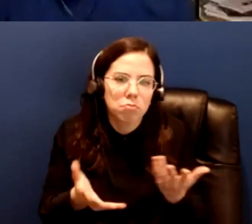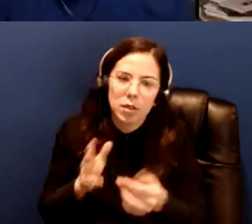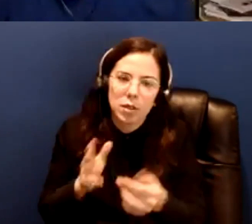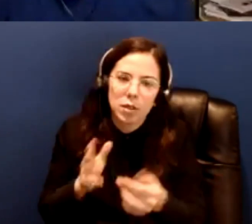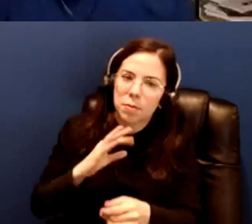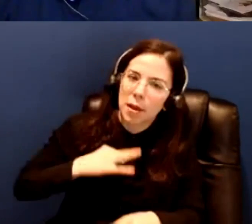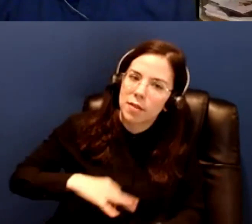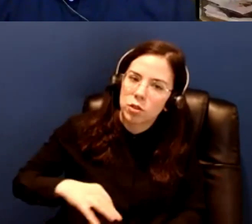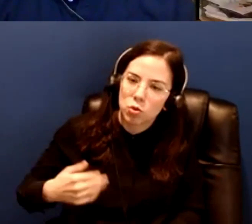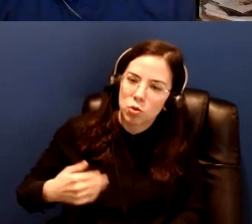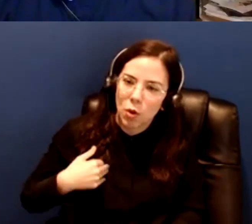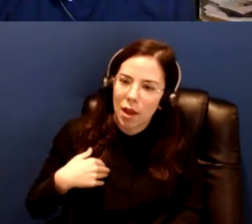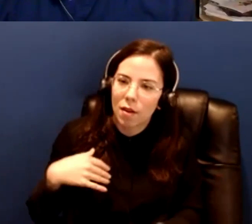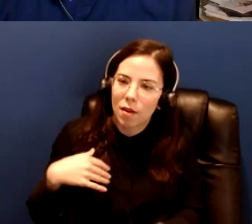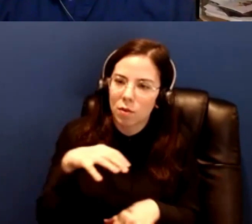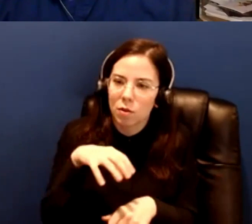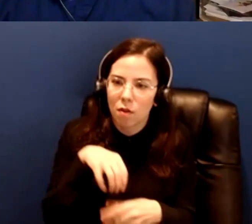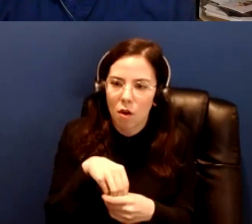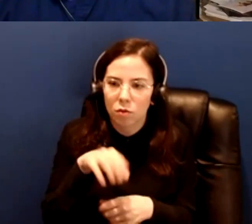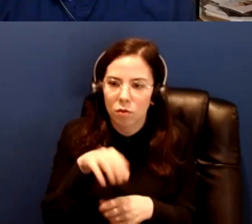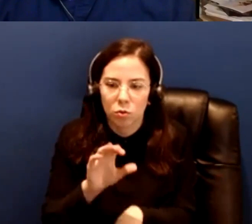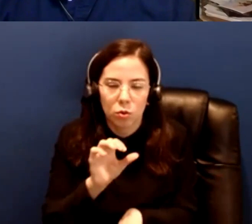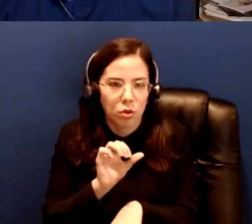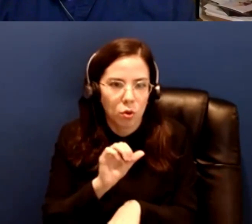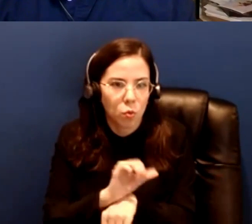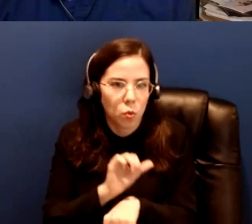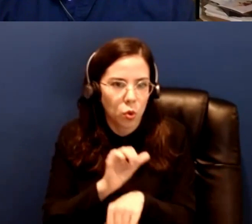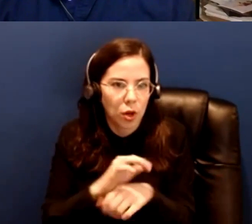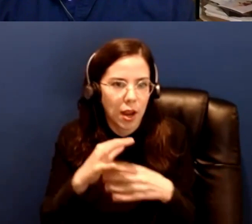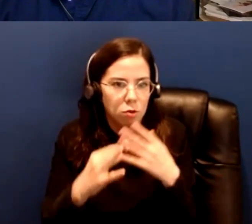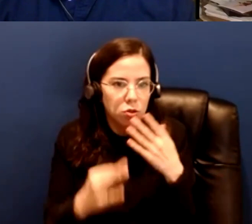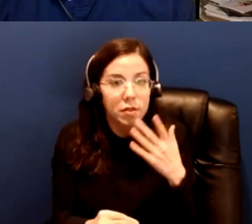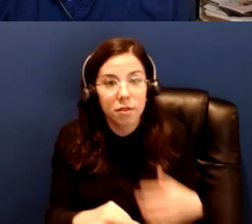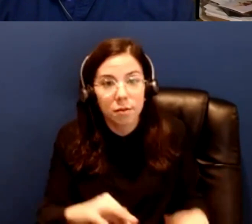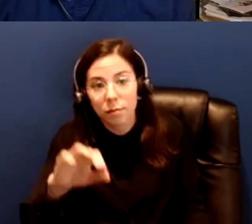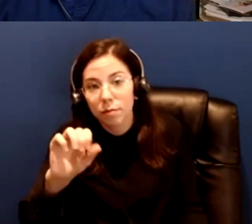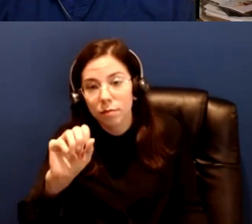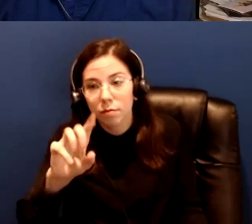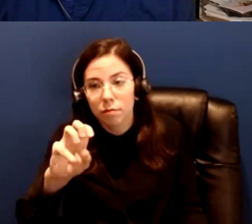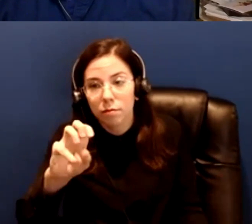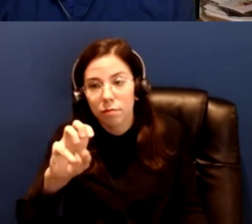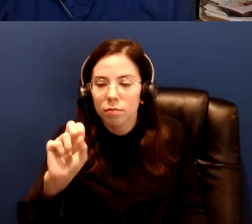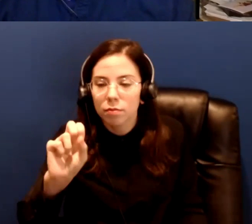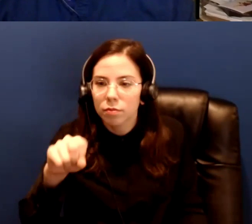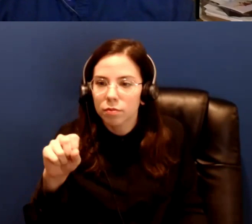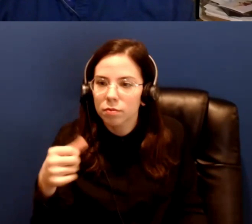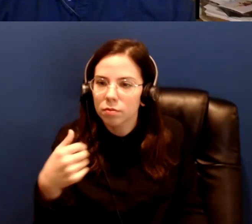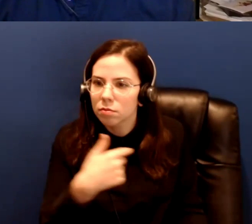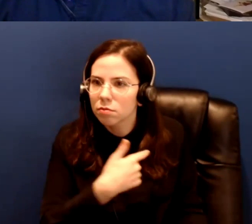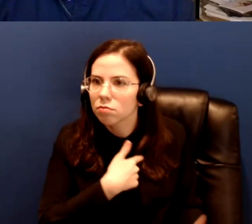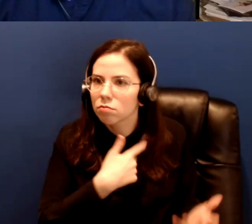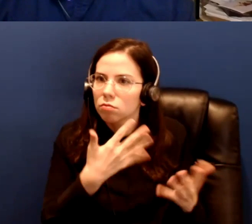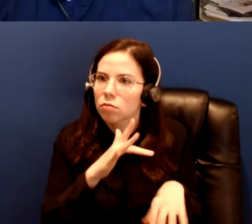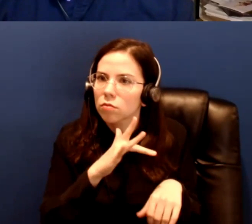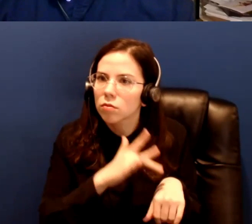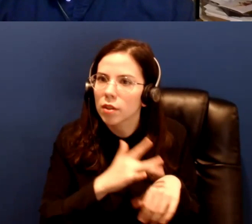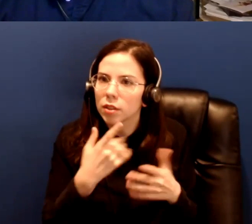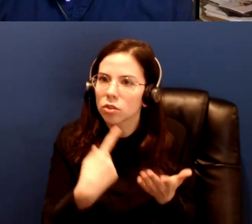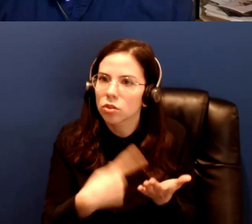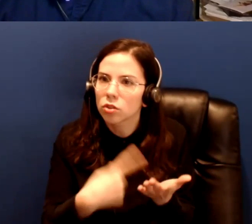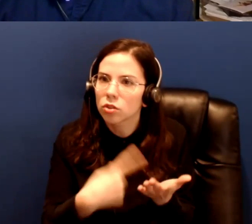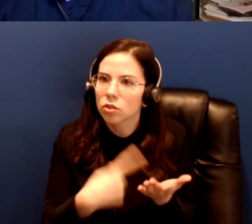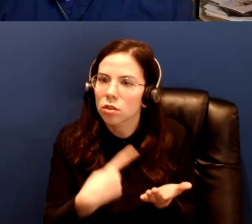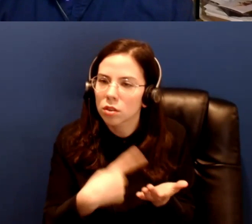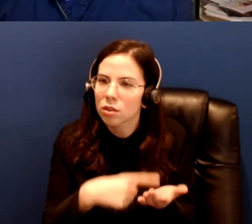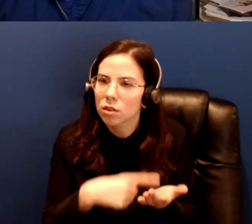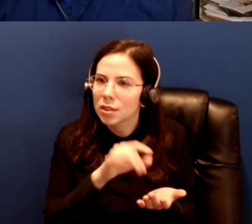sort of. yeah. Um, all right. So we've kind of touched on similar to the